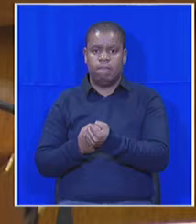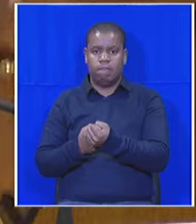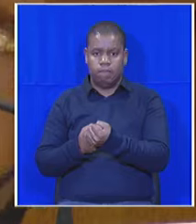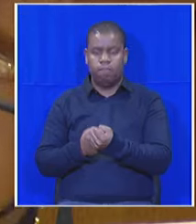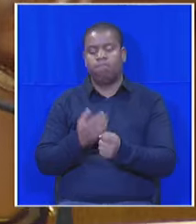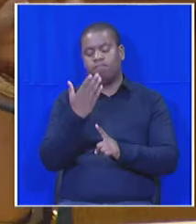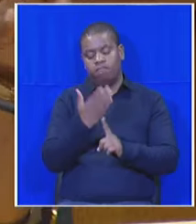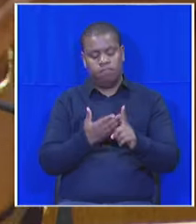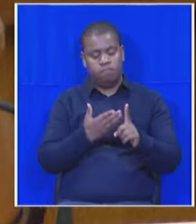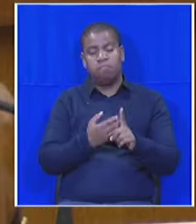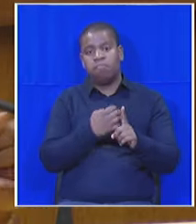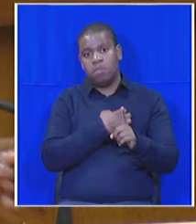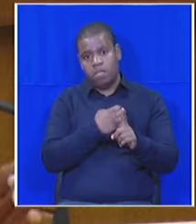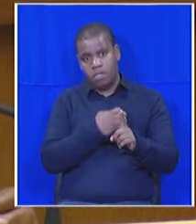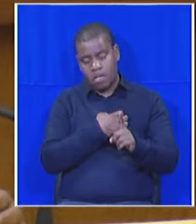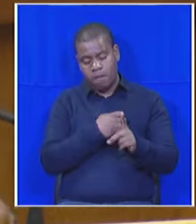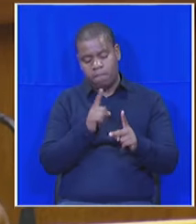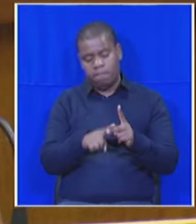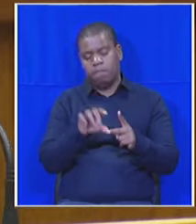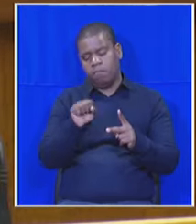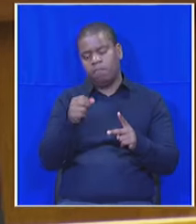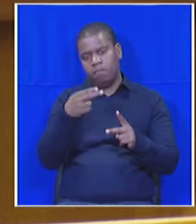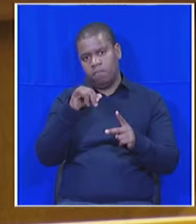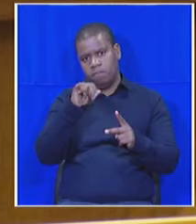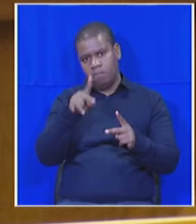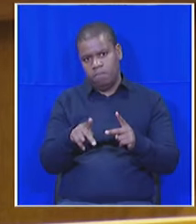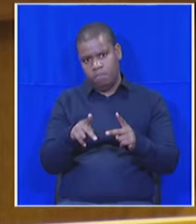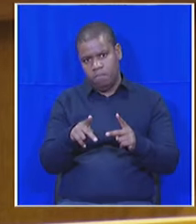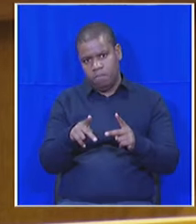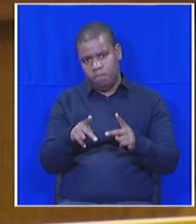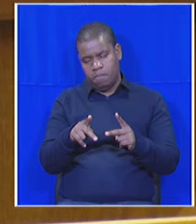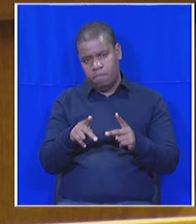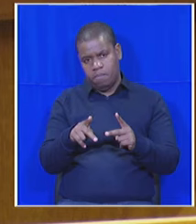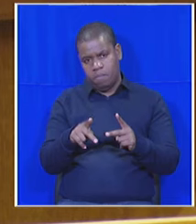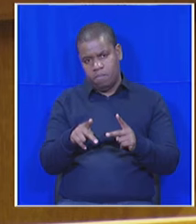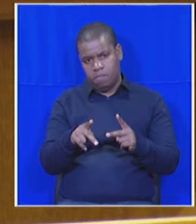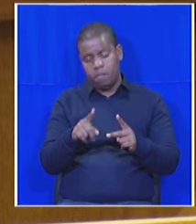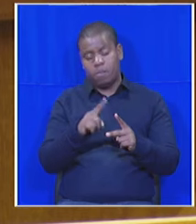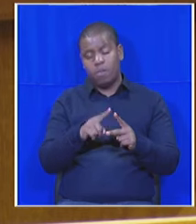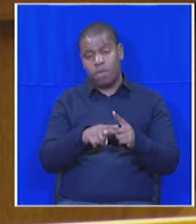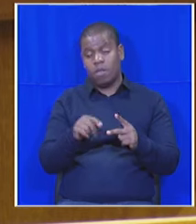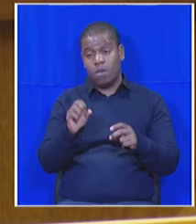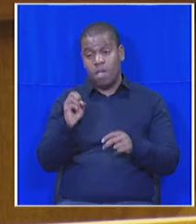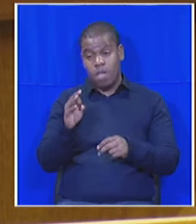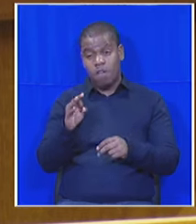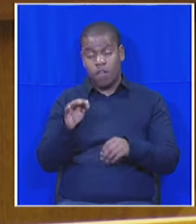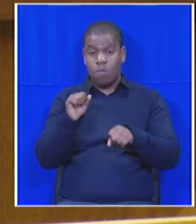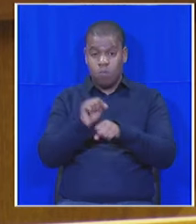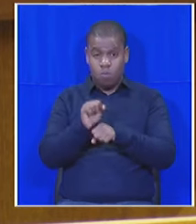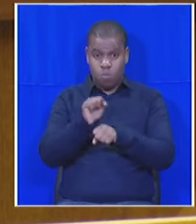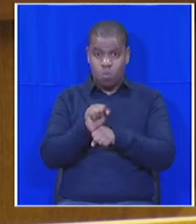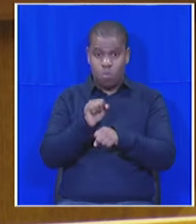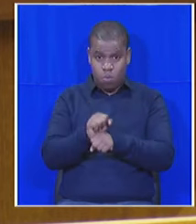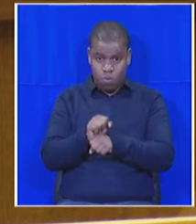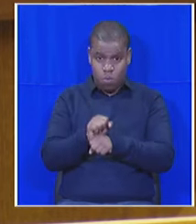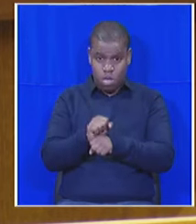Minister, and Honorable Sheikh, what you must understand is that when it is full moon, all the dogs keep barking